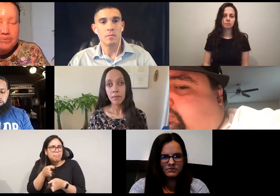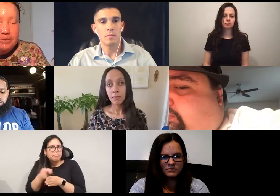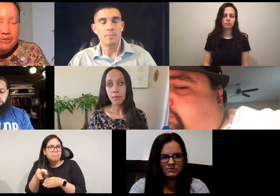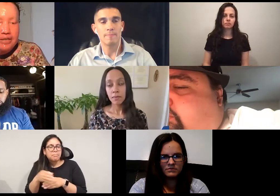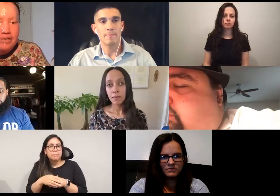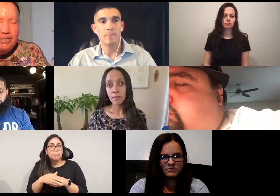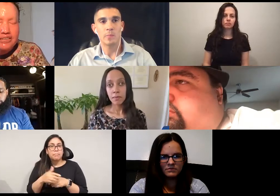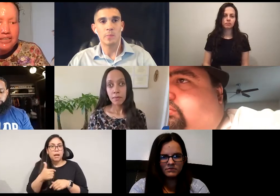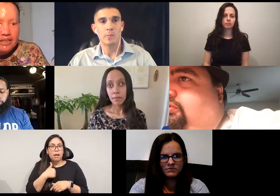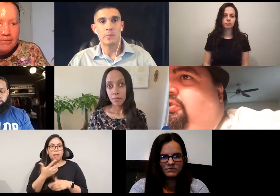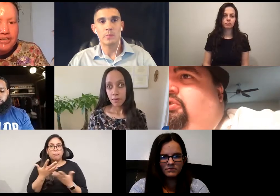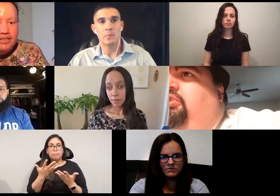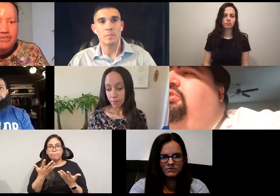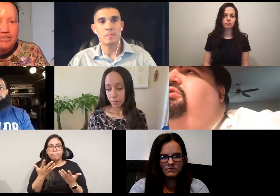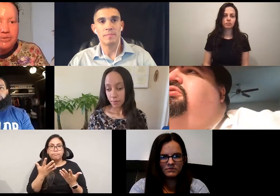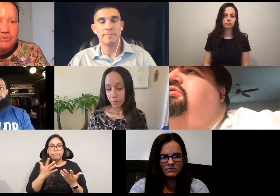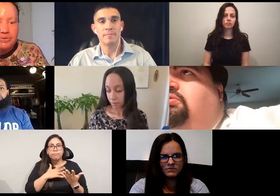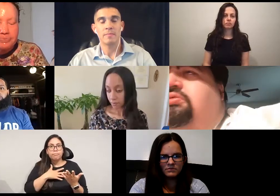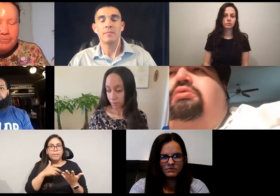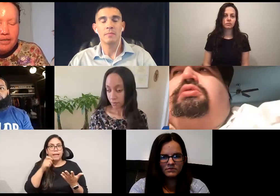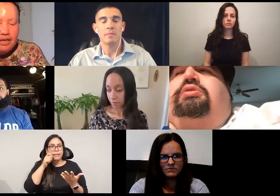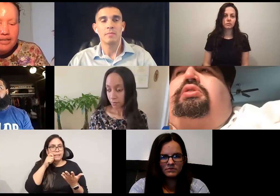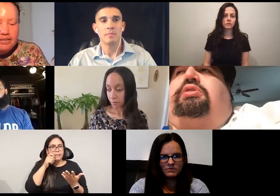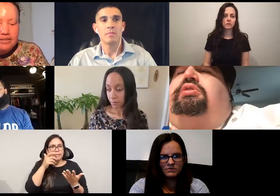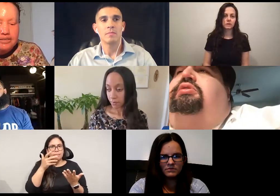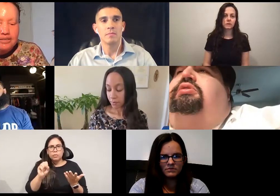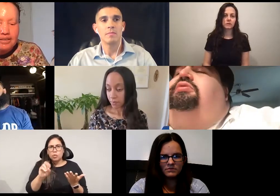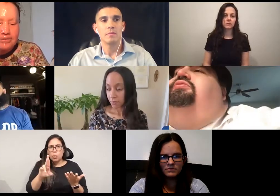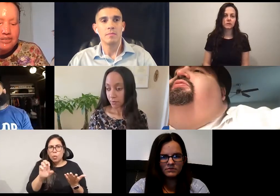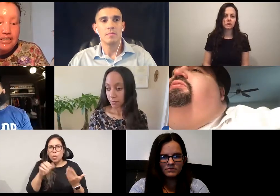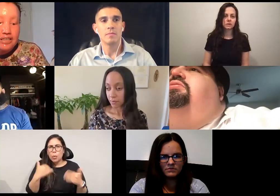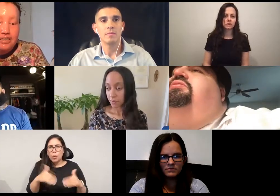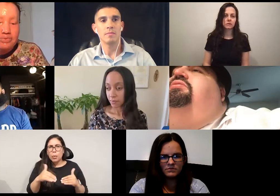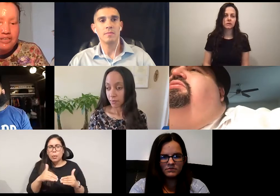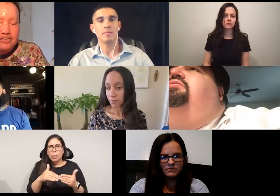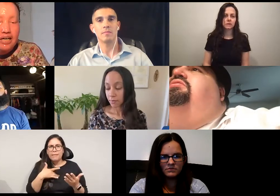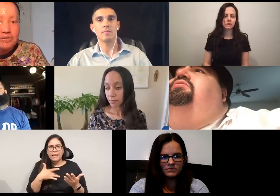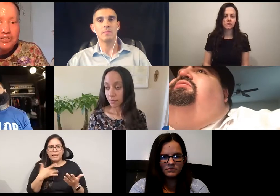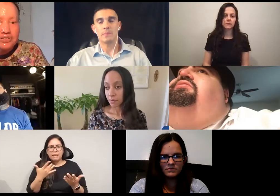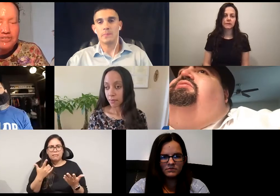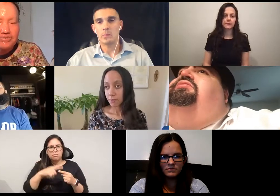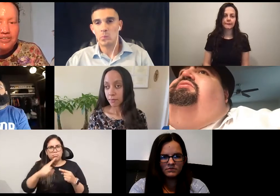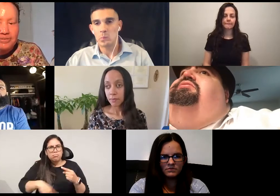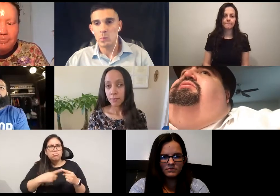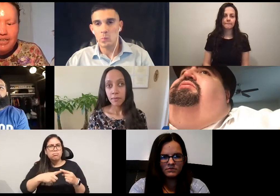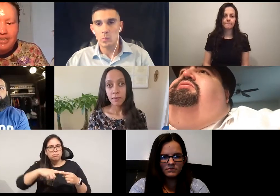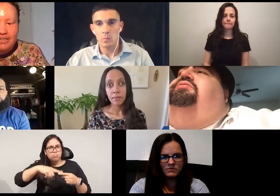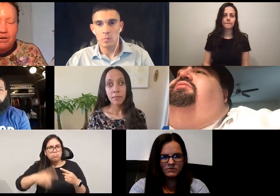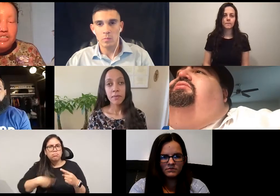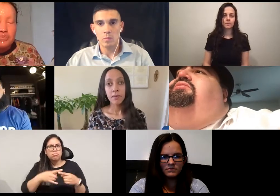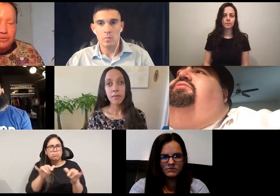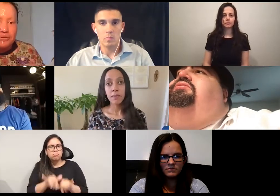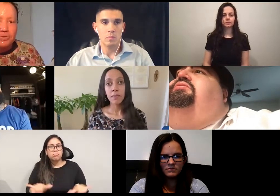quite sick as well. My skin kept on getting very sore, and I would just end up in these cycles of, being